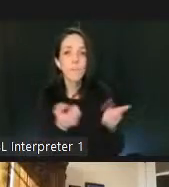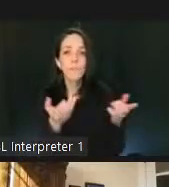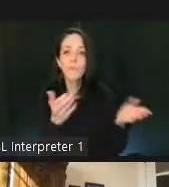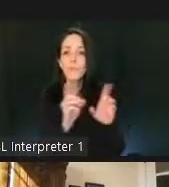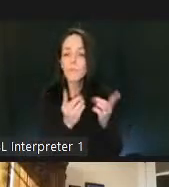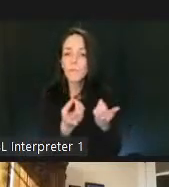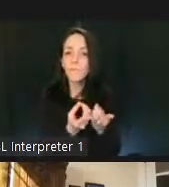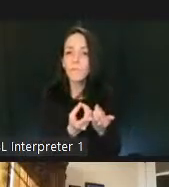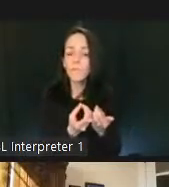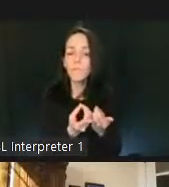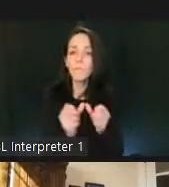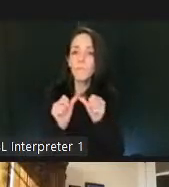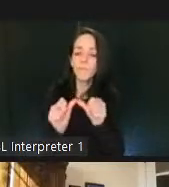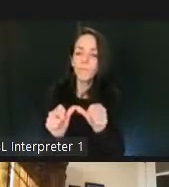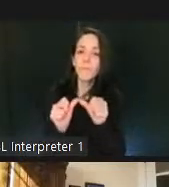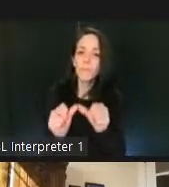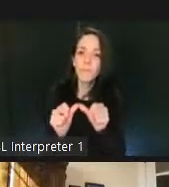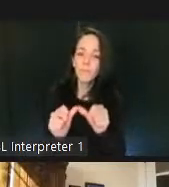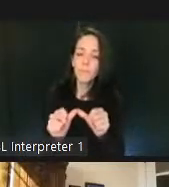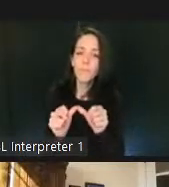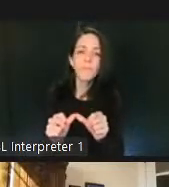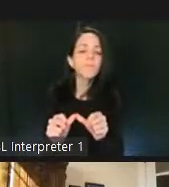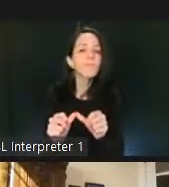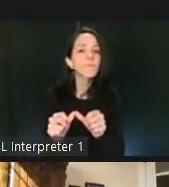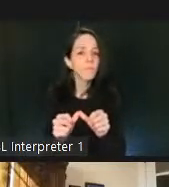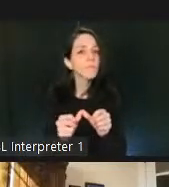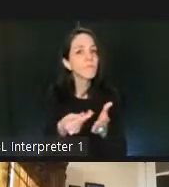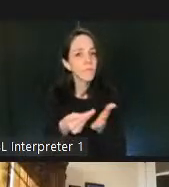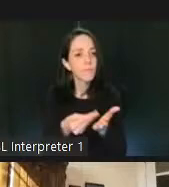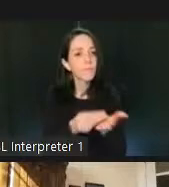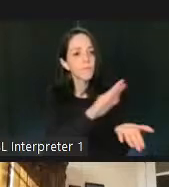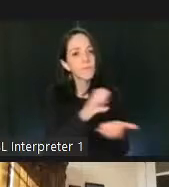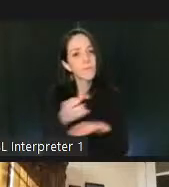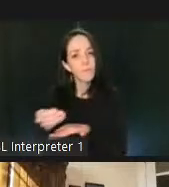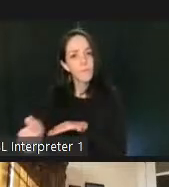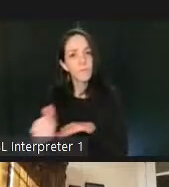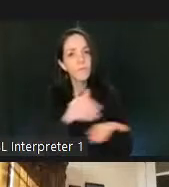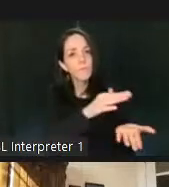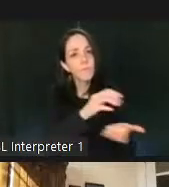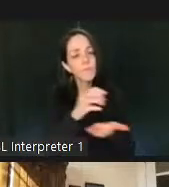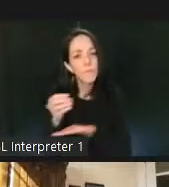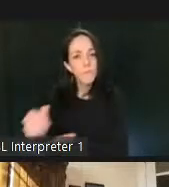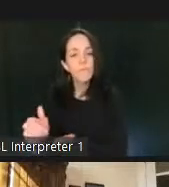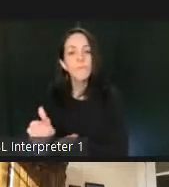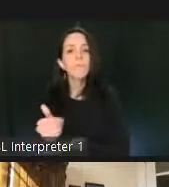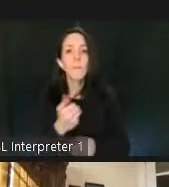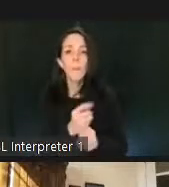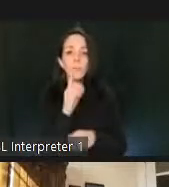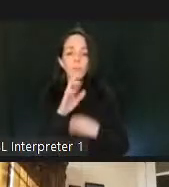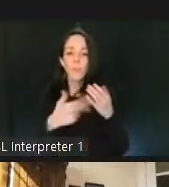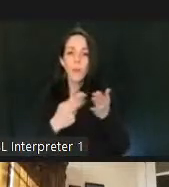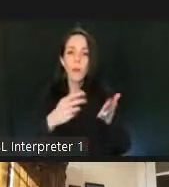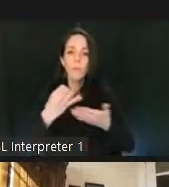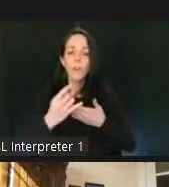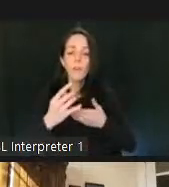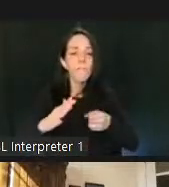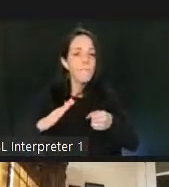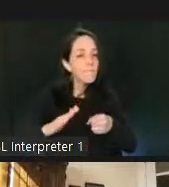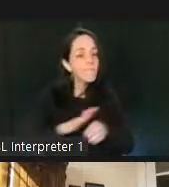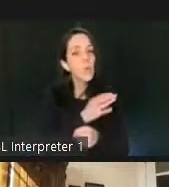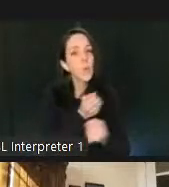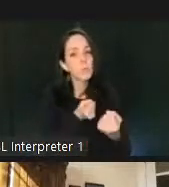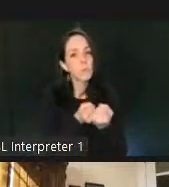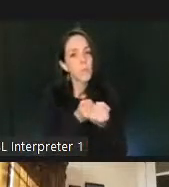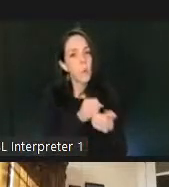be sort of an ongoing stream of revenues that can just help ensure that the projects in the list all get fully funded and constructed